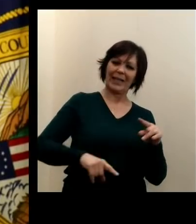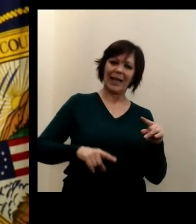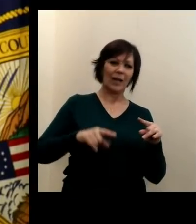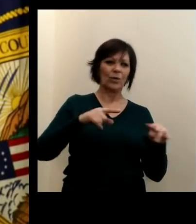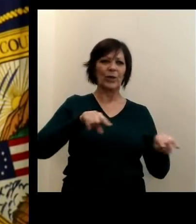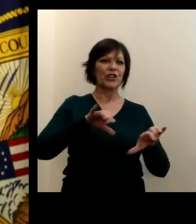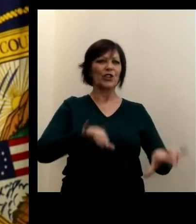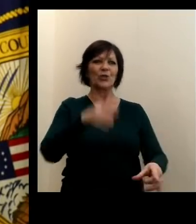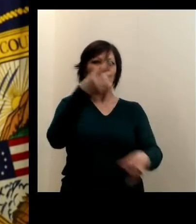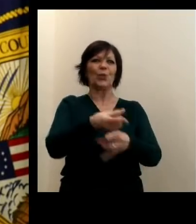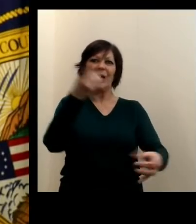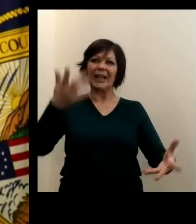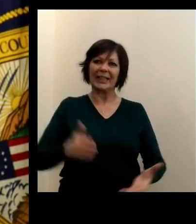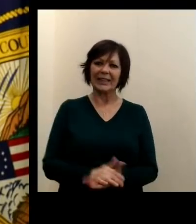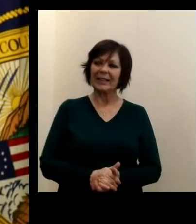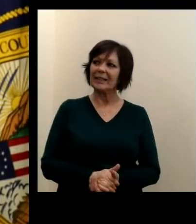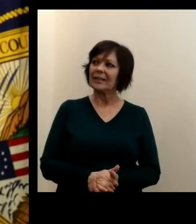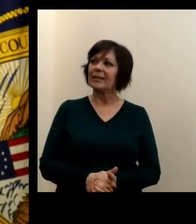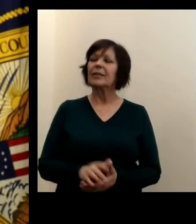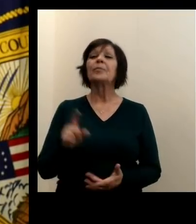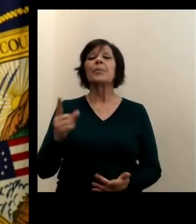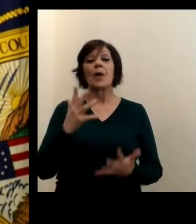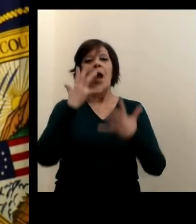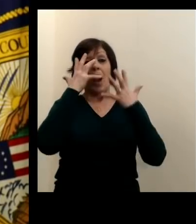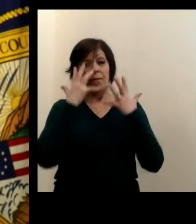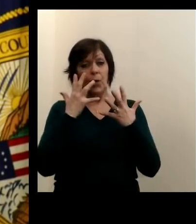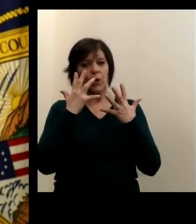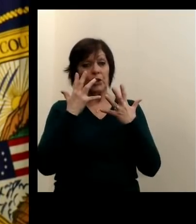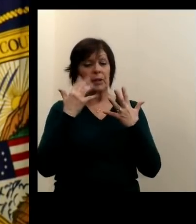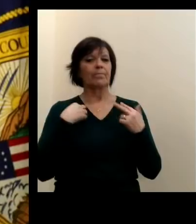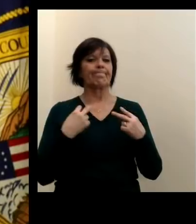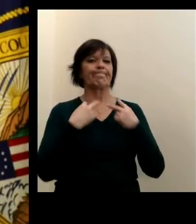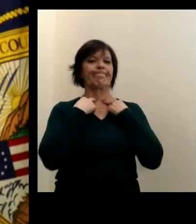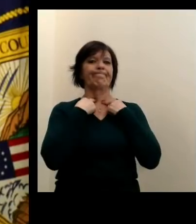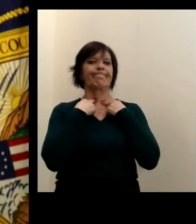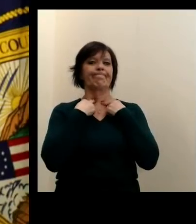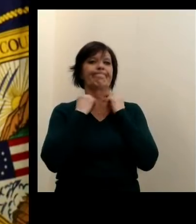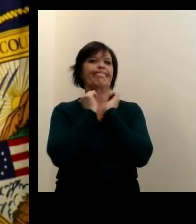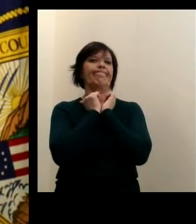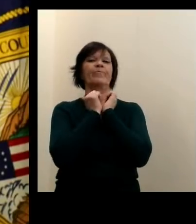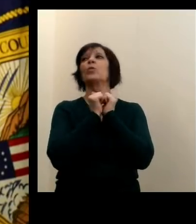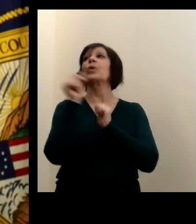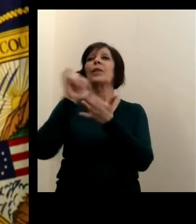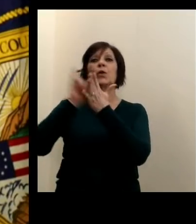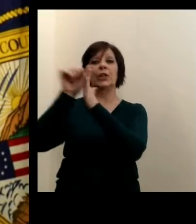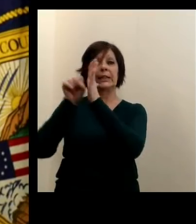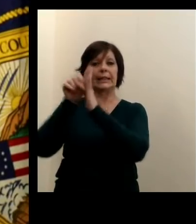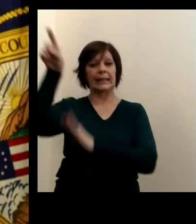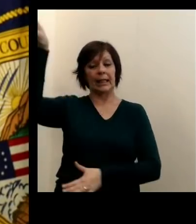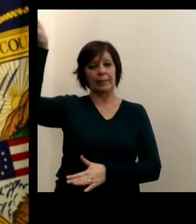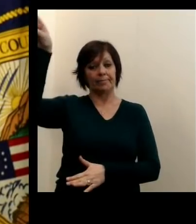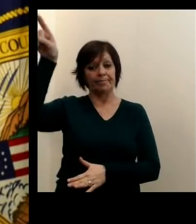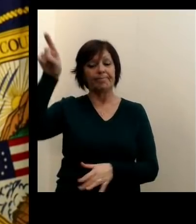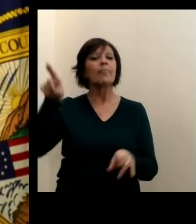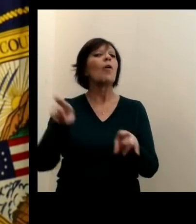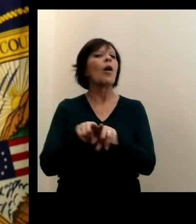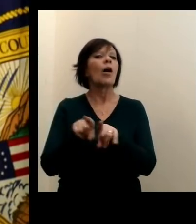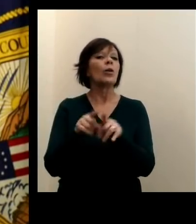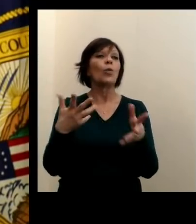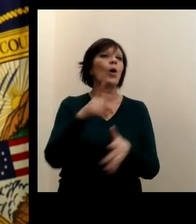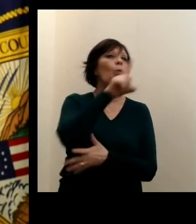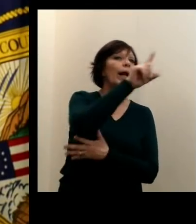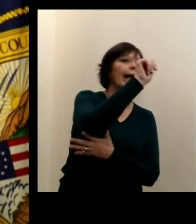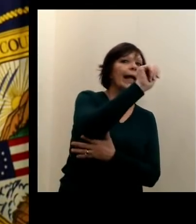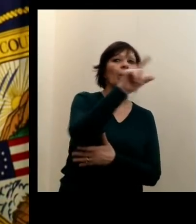here? Well, we are unfortunately at the mercy of New York State in the vaccine doses, as well as the determination of what's in the 1A, the